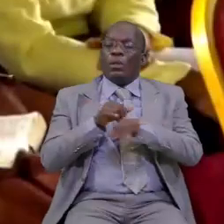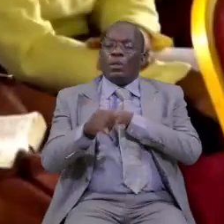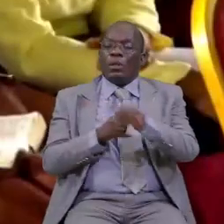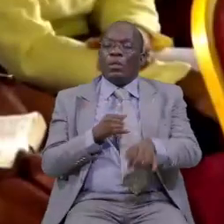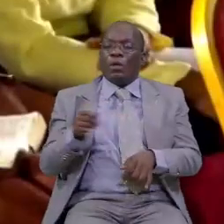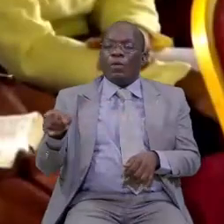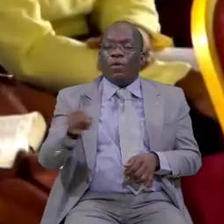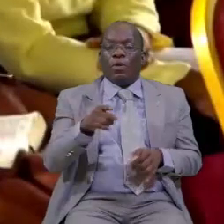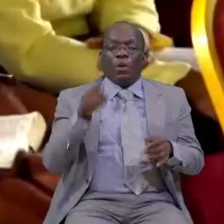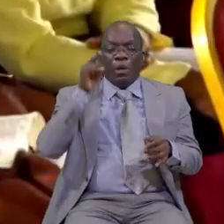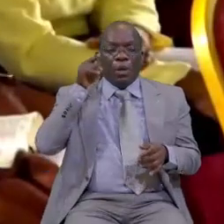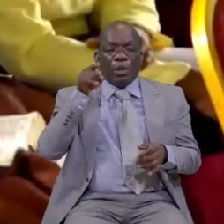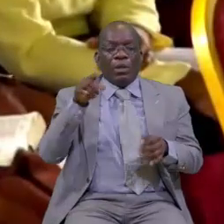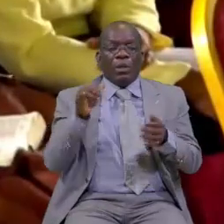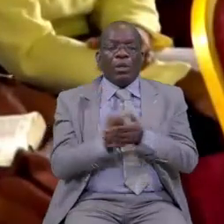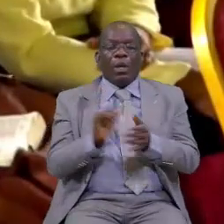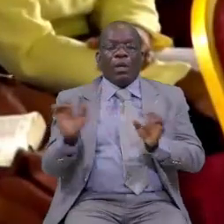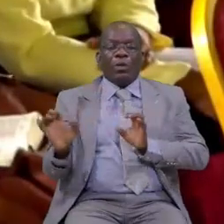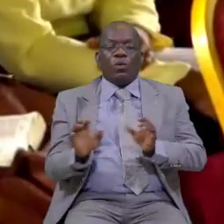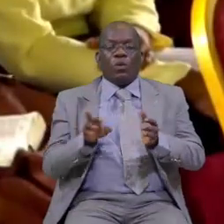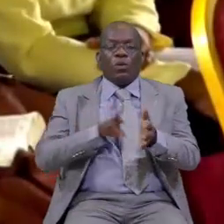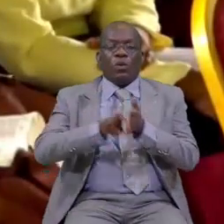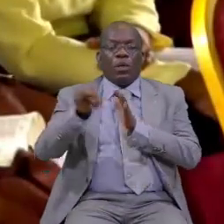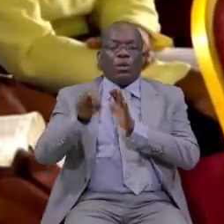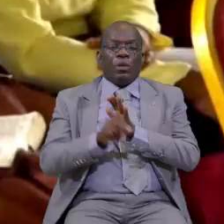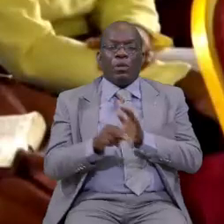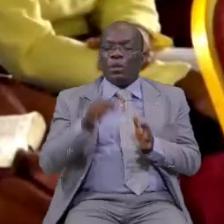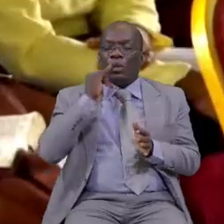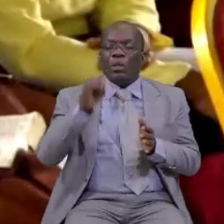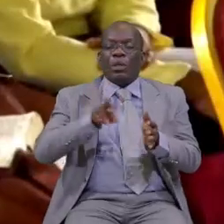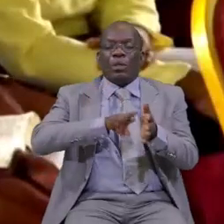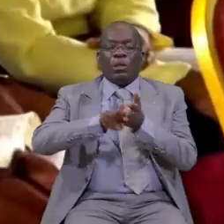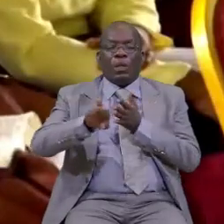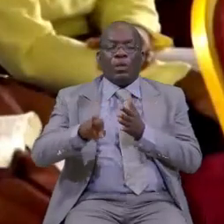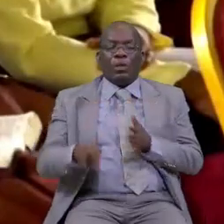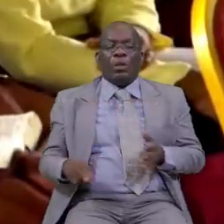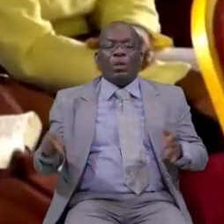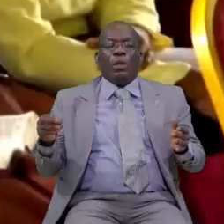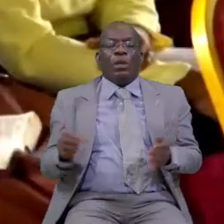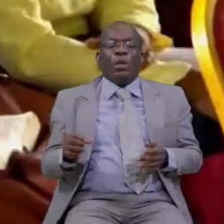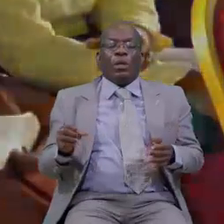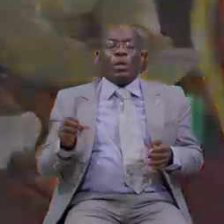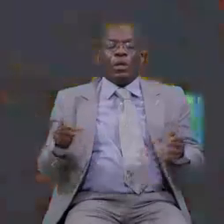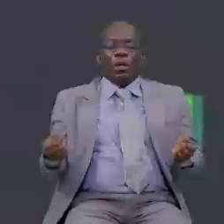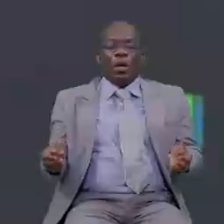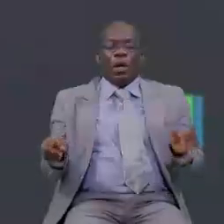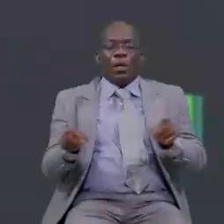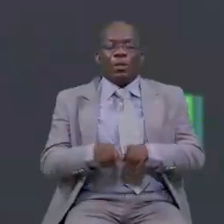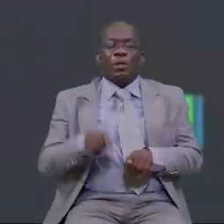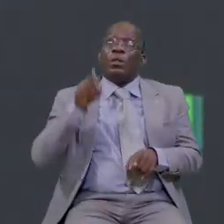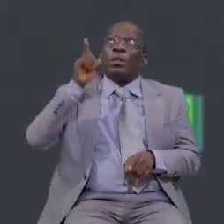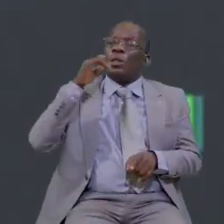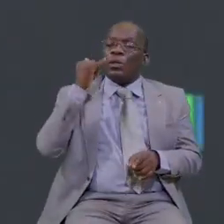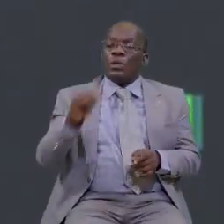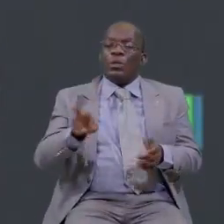doeth righteousness is righteous, even as he is righteous. Look at